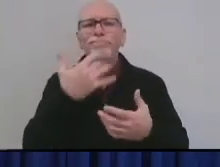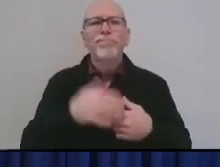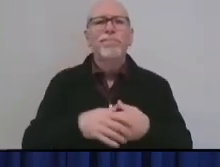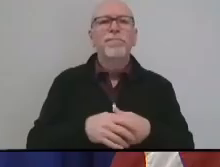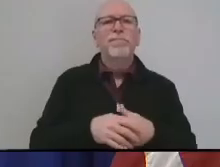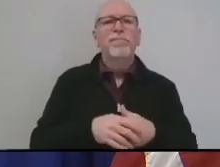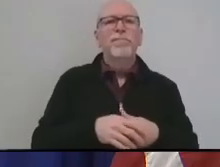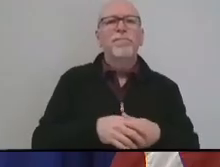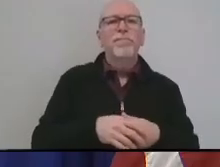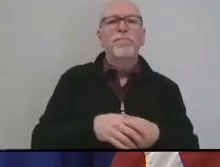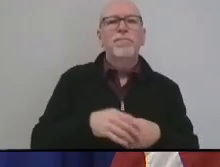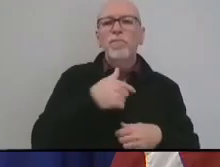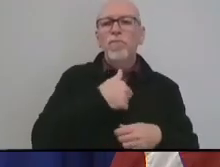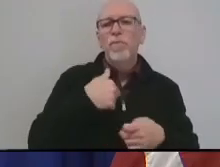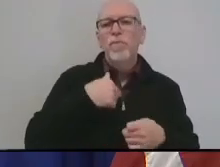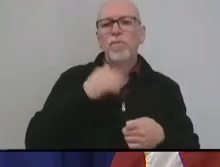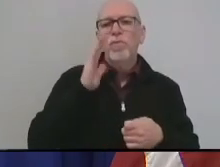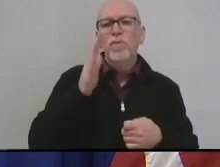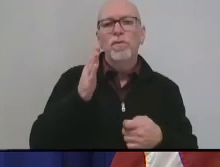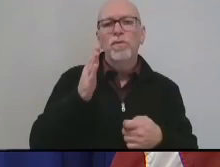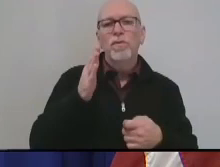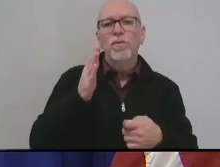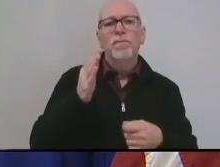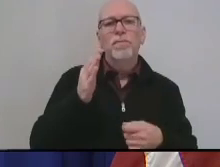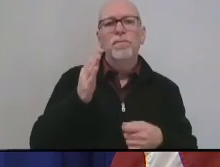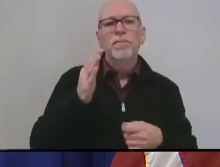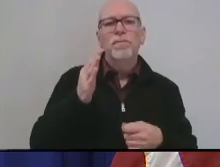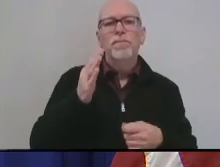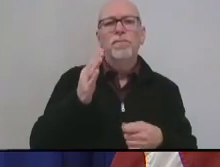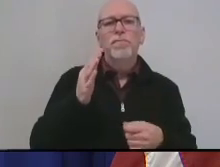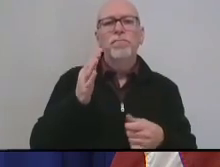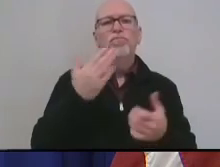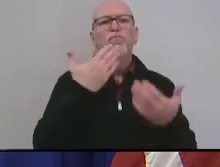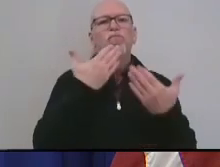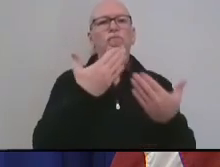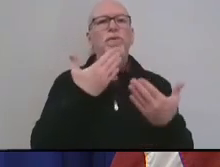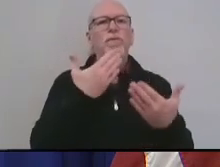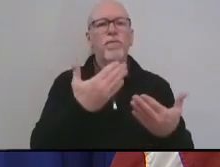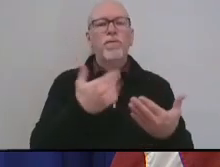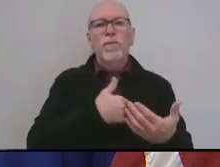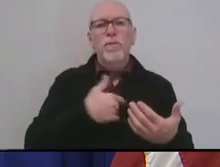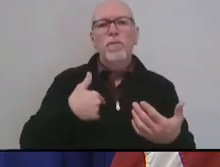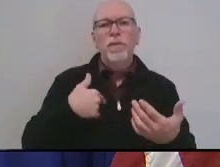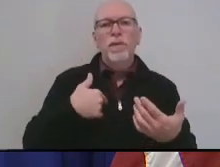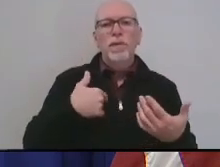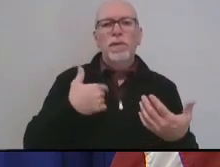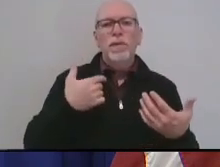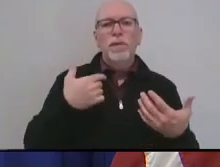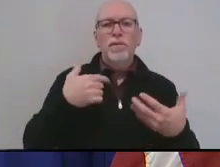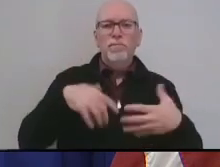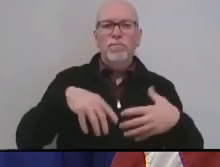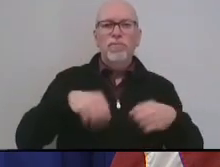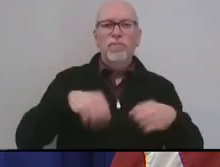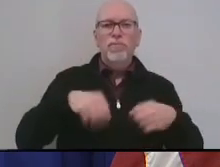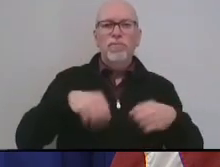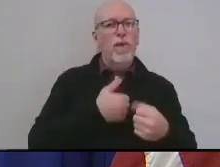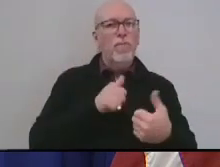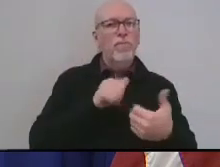we'll be grateful that we took the approach that we did as we get closer and closer